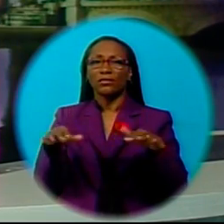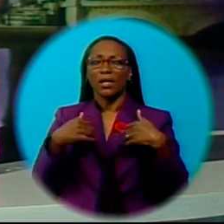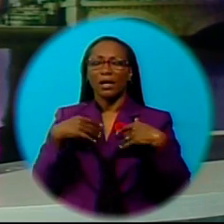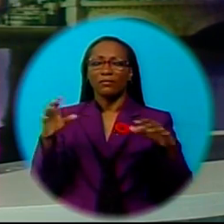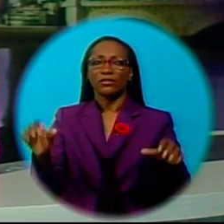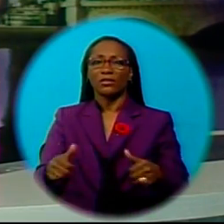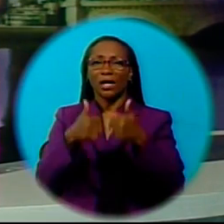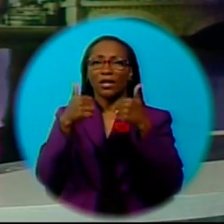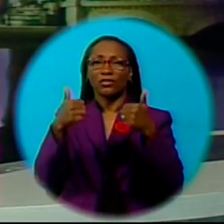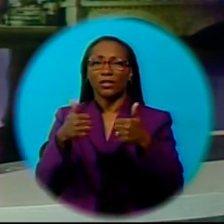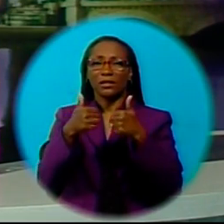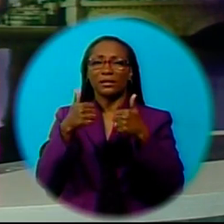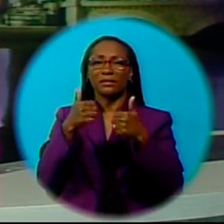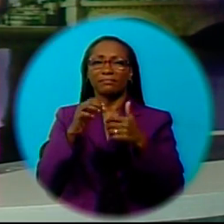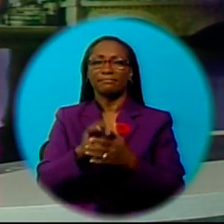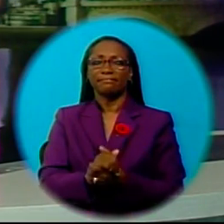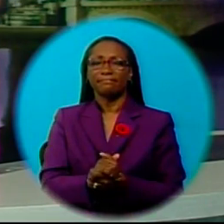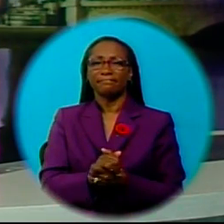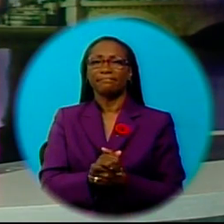challenges.